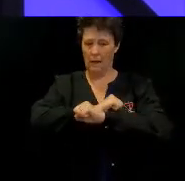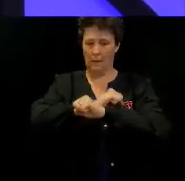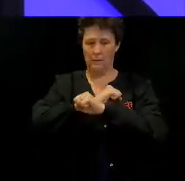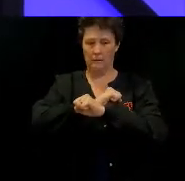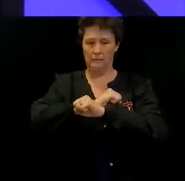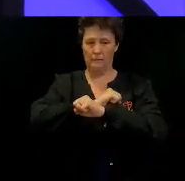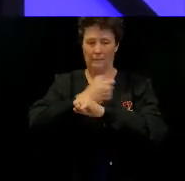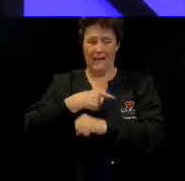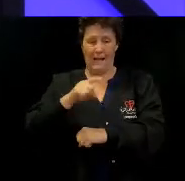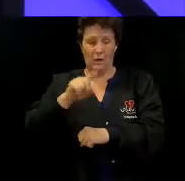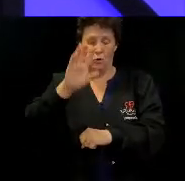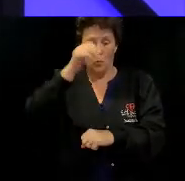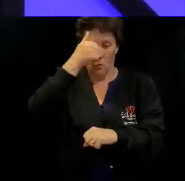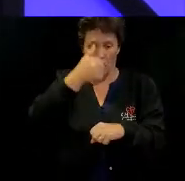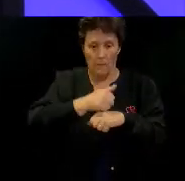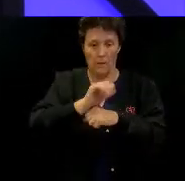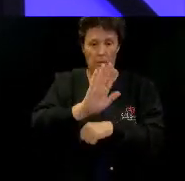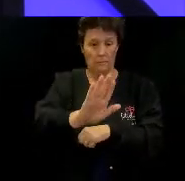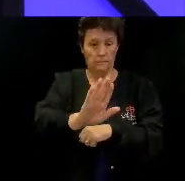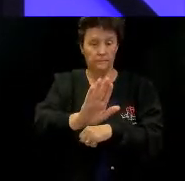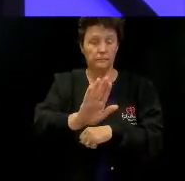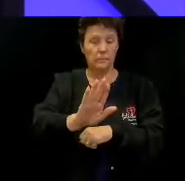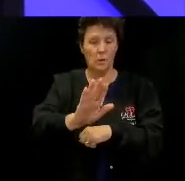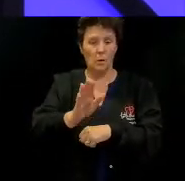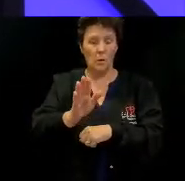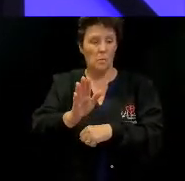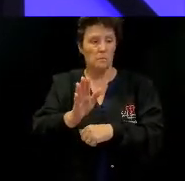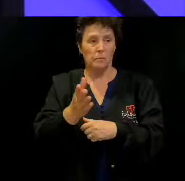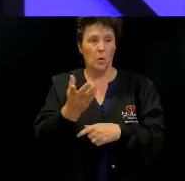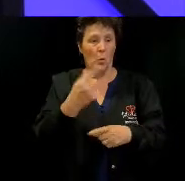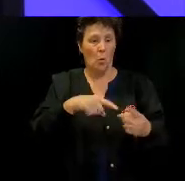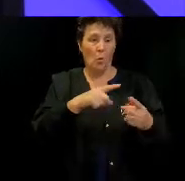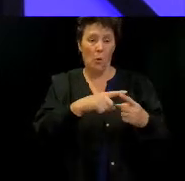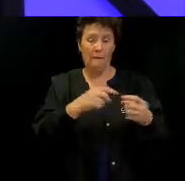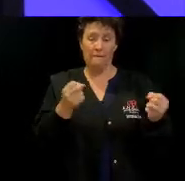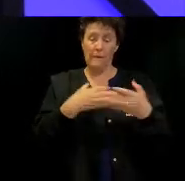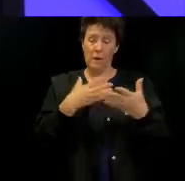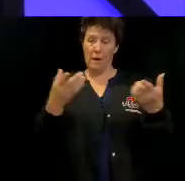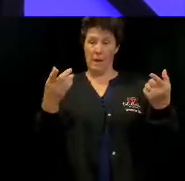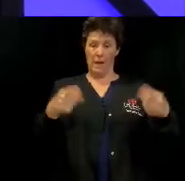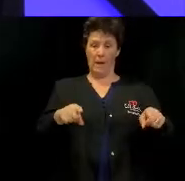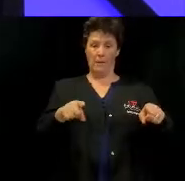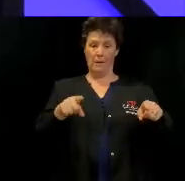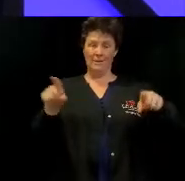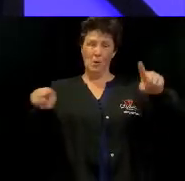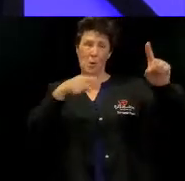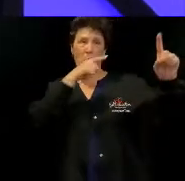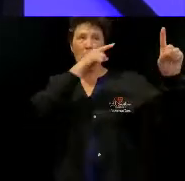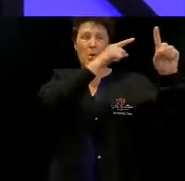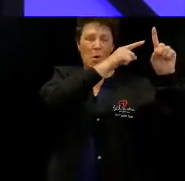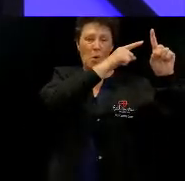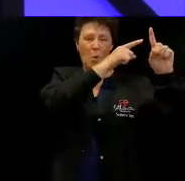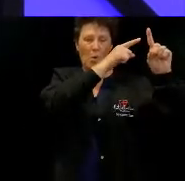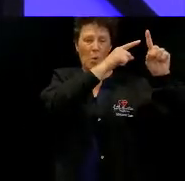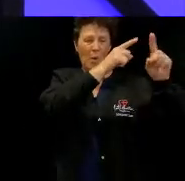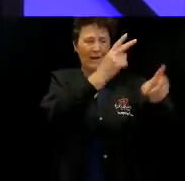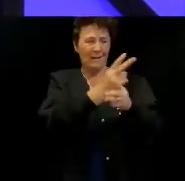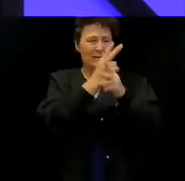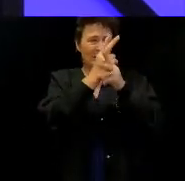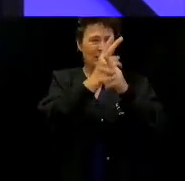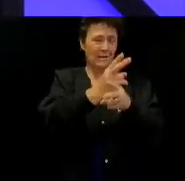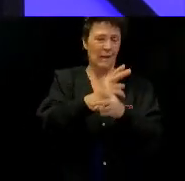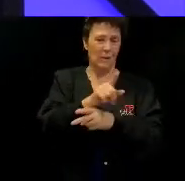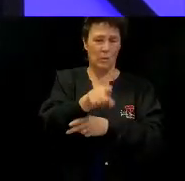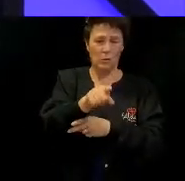I need you to remember this. Whenever fear comes, its goal is to take you